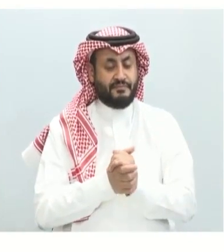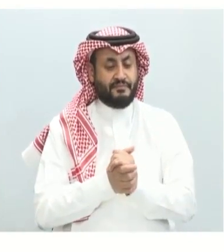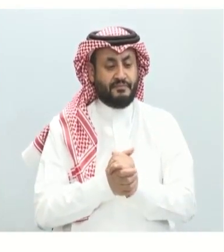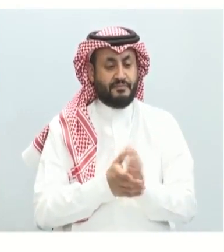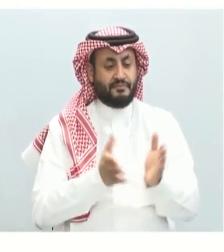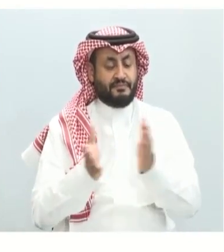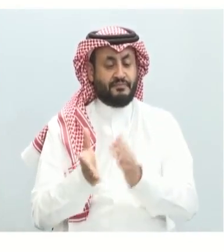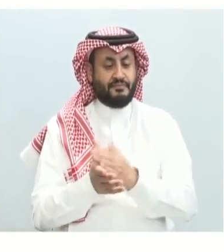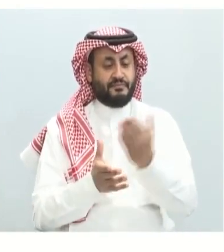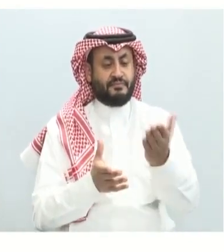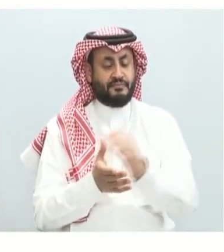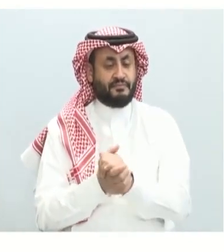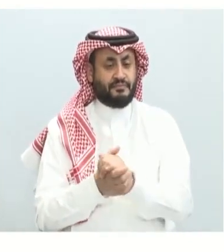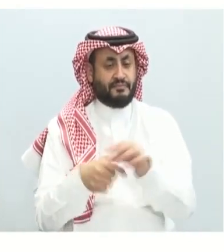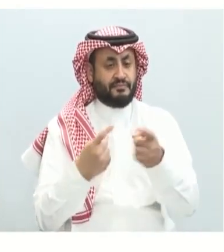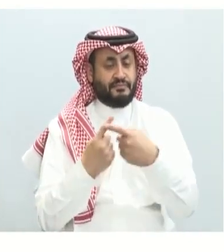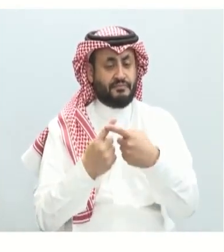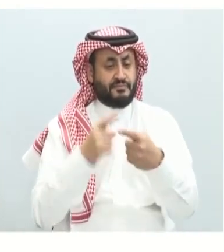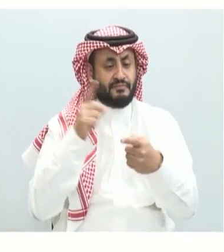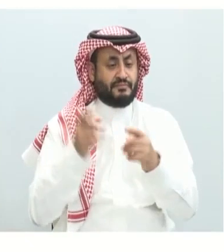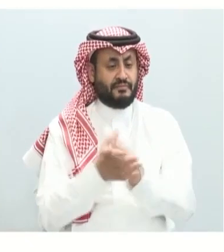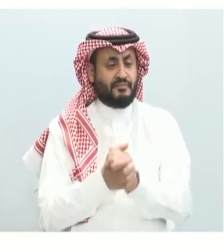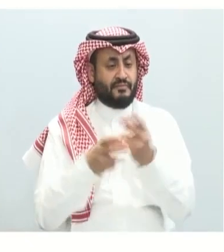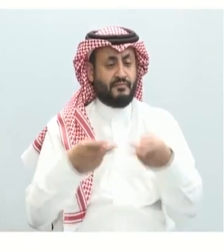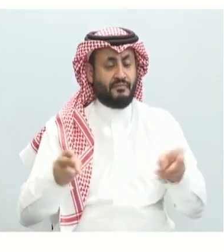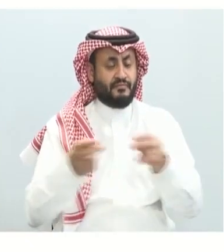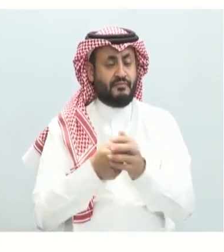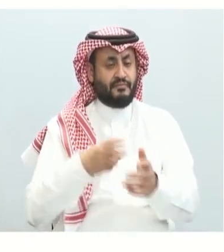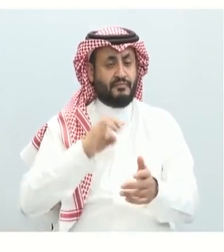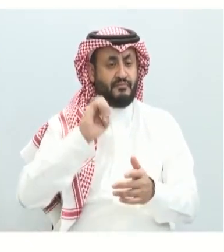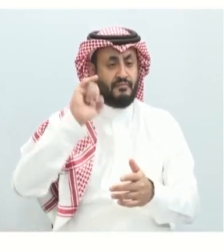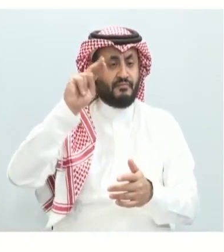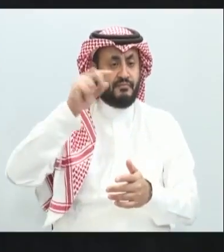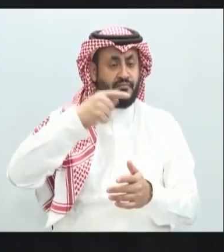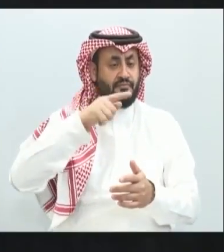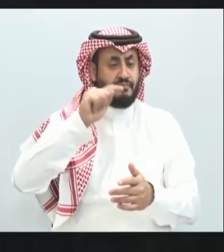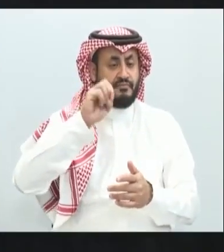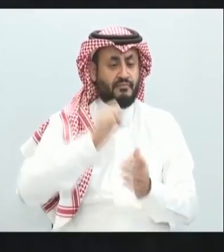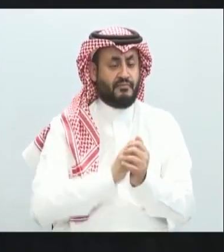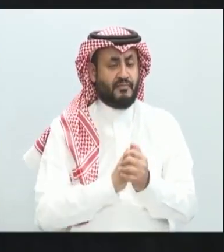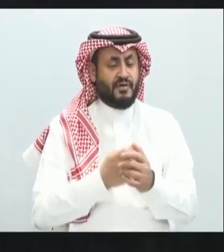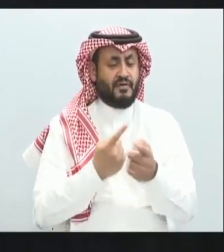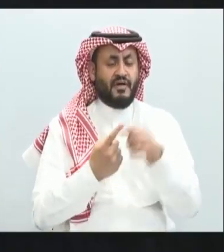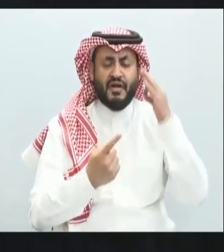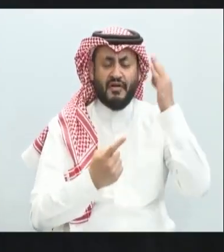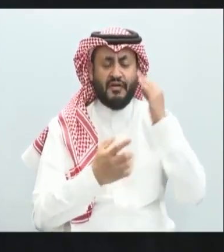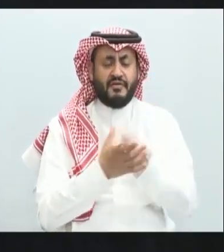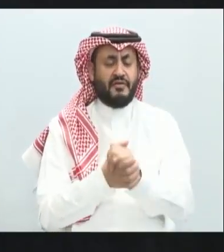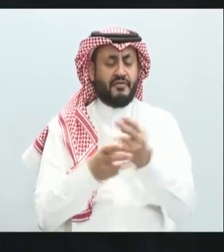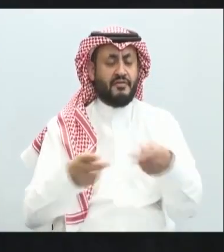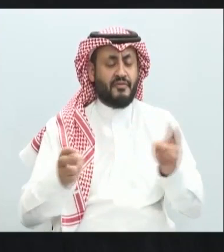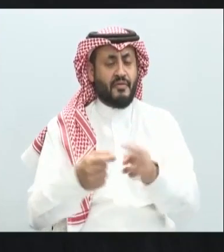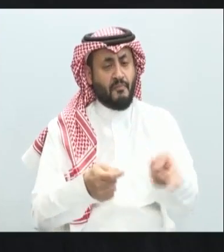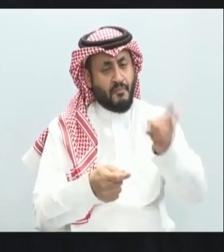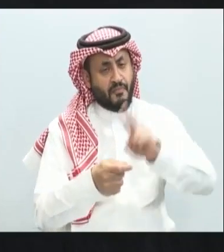we begin our question with chanting the word going to. Now let's listen to this chant one